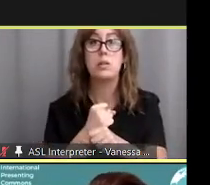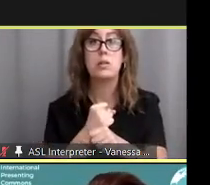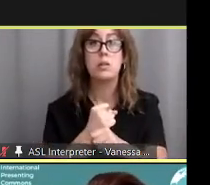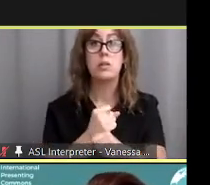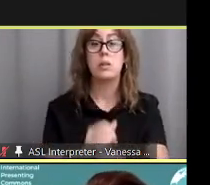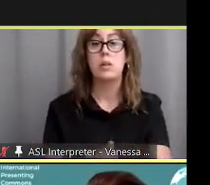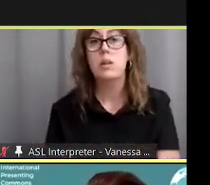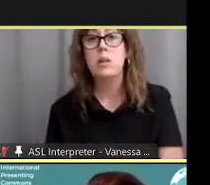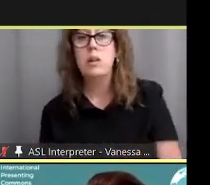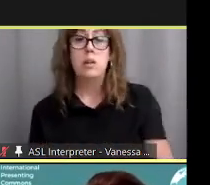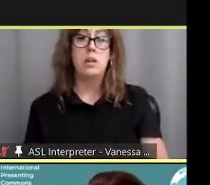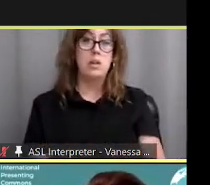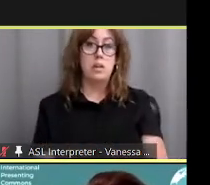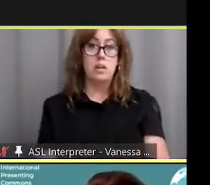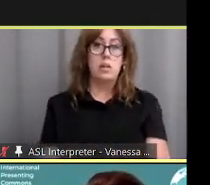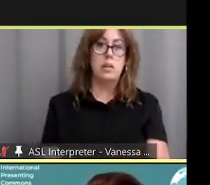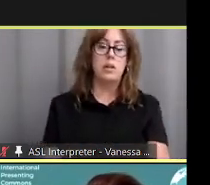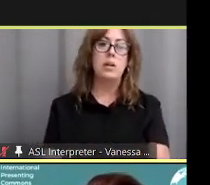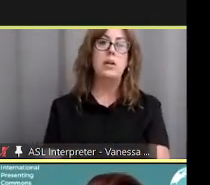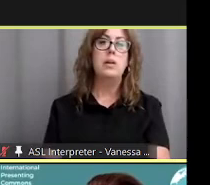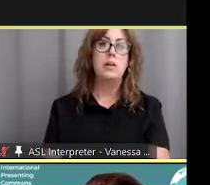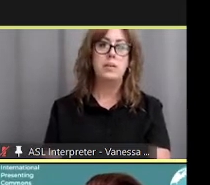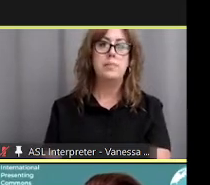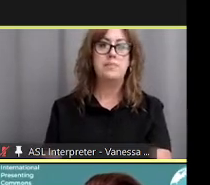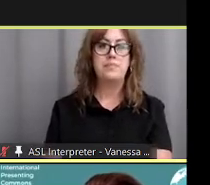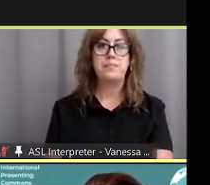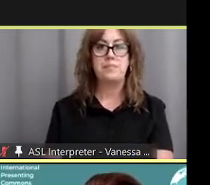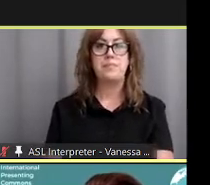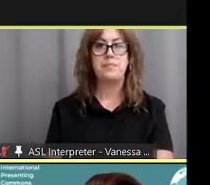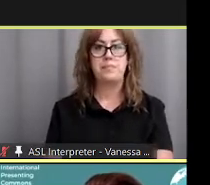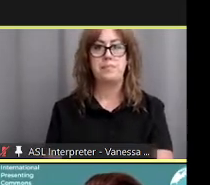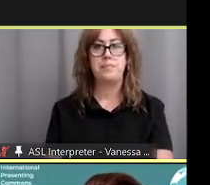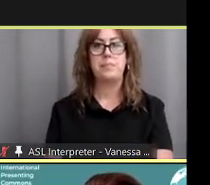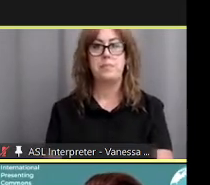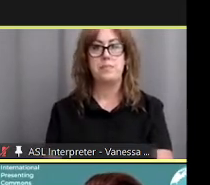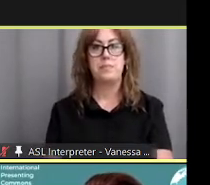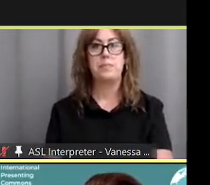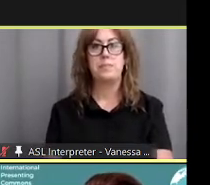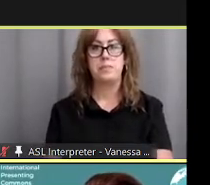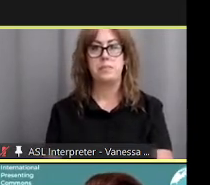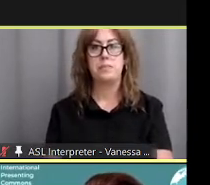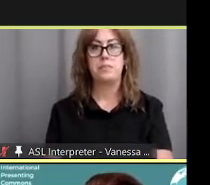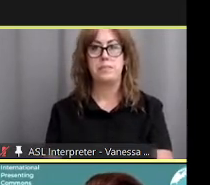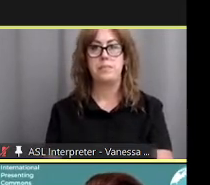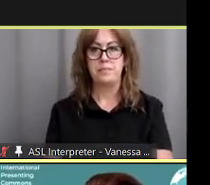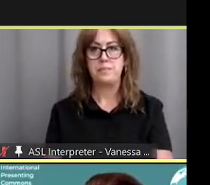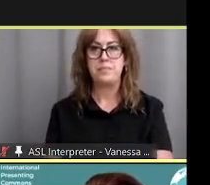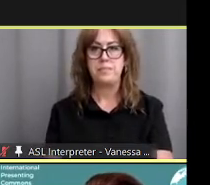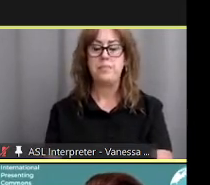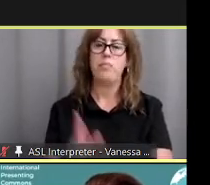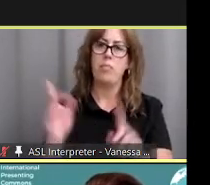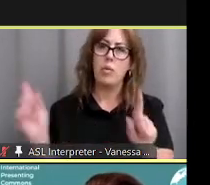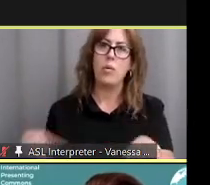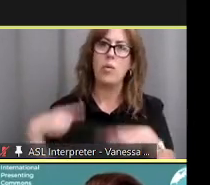convinced me even more that we need to learn to improvise. Hmm.